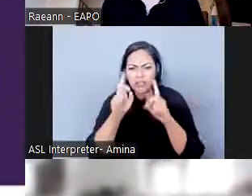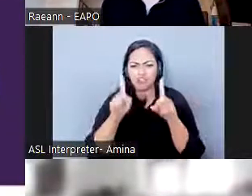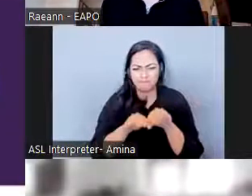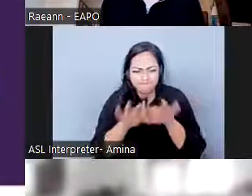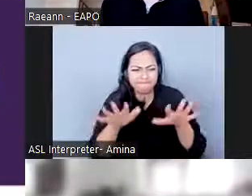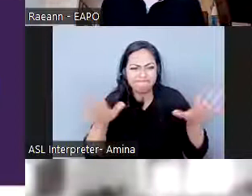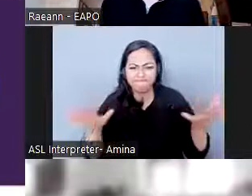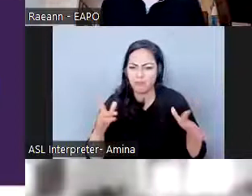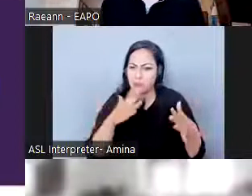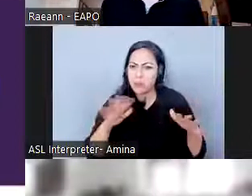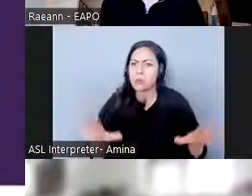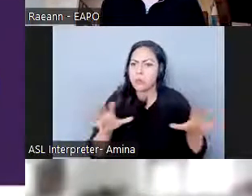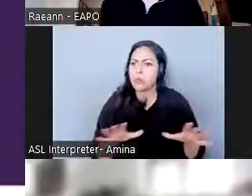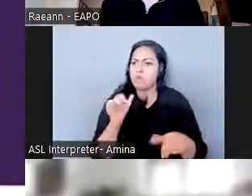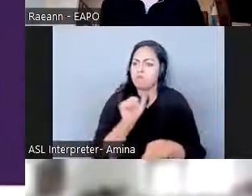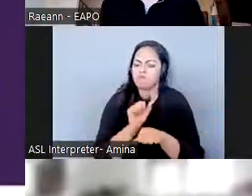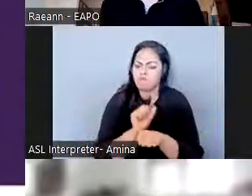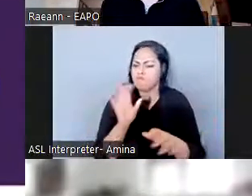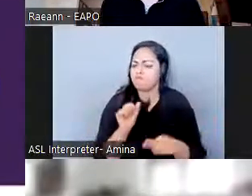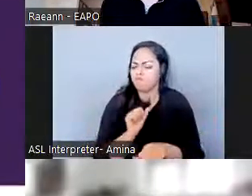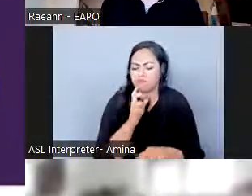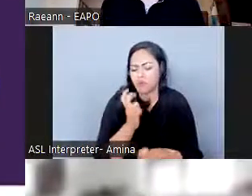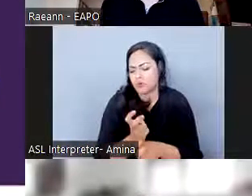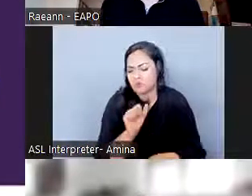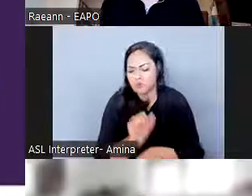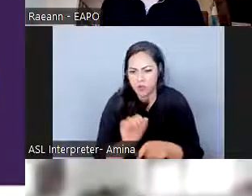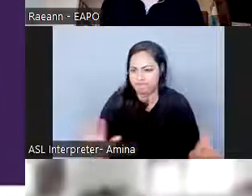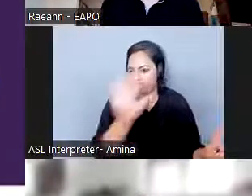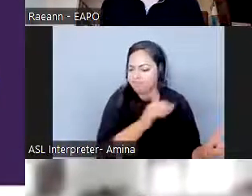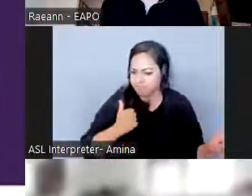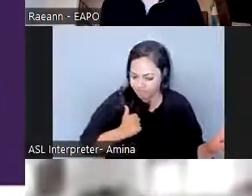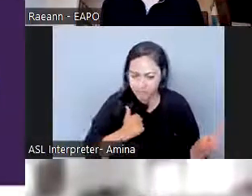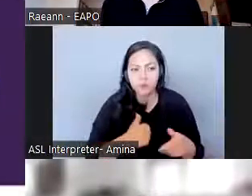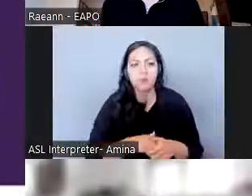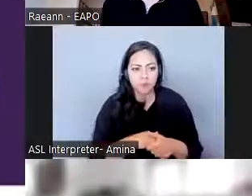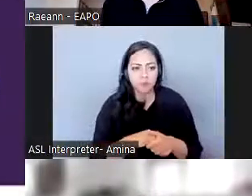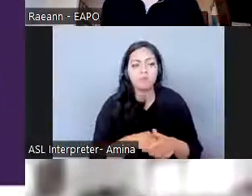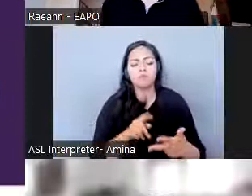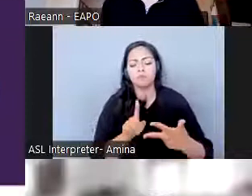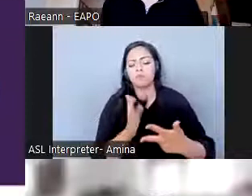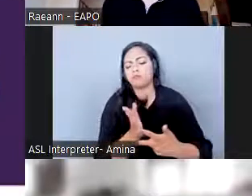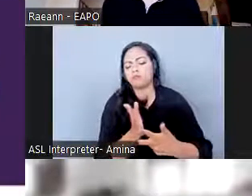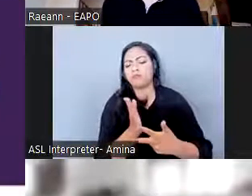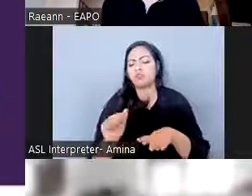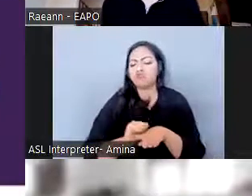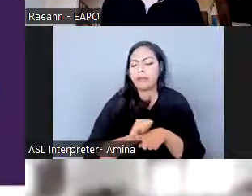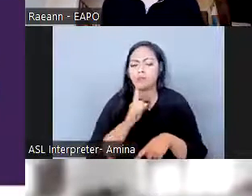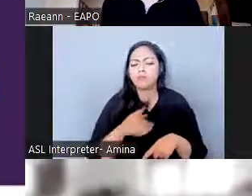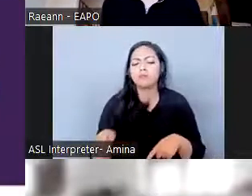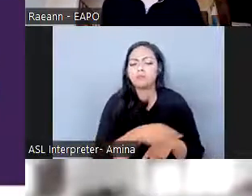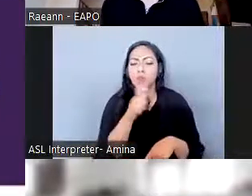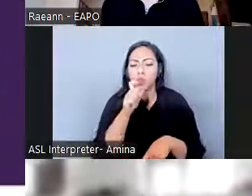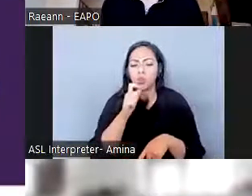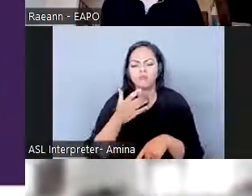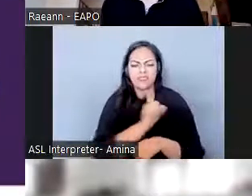issue. We also do a lot of training to frontline staff, and we work with our community partners, as I said, to